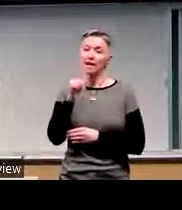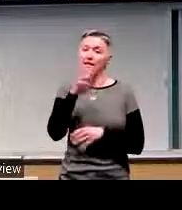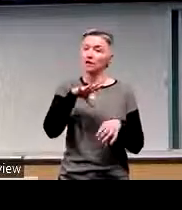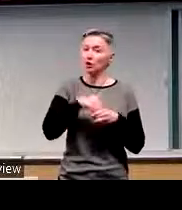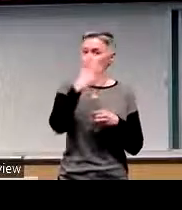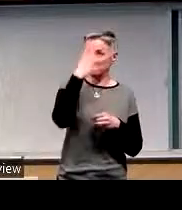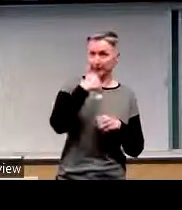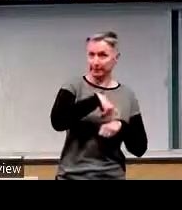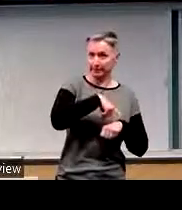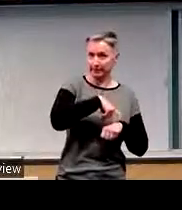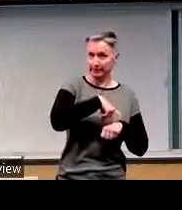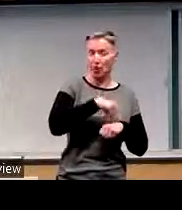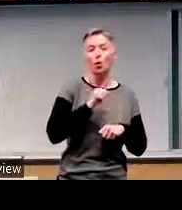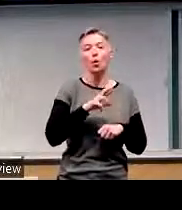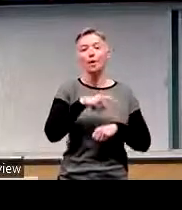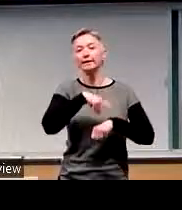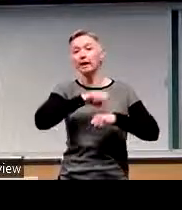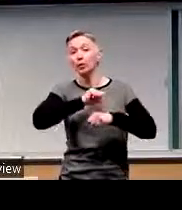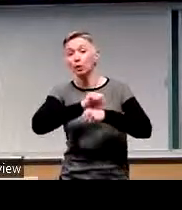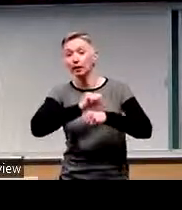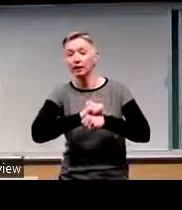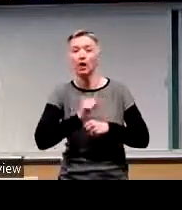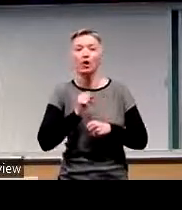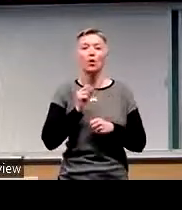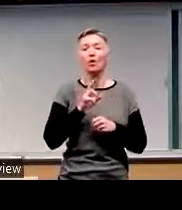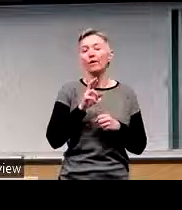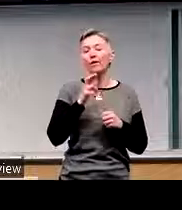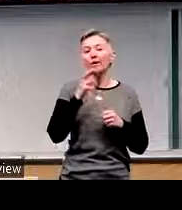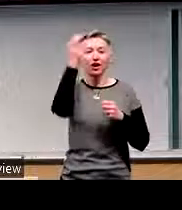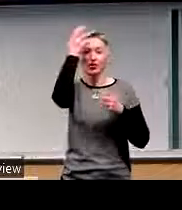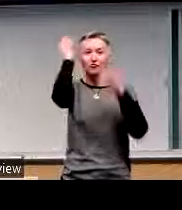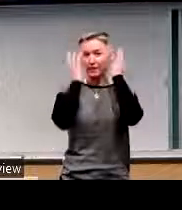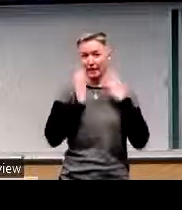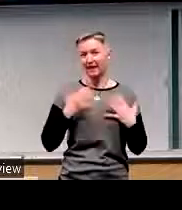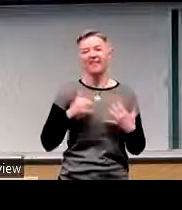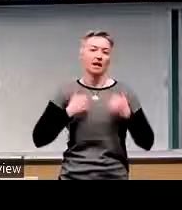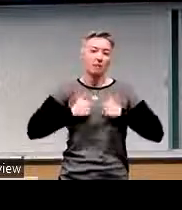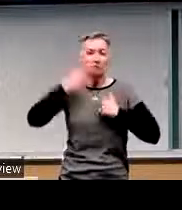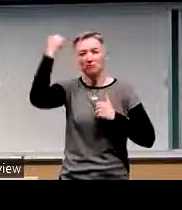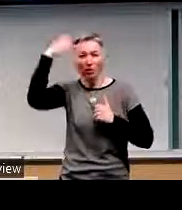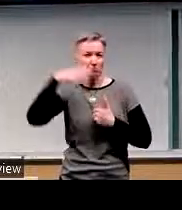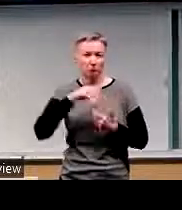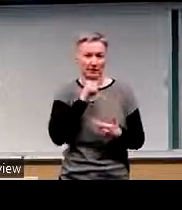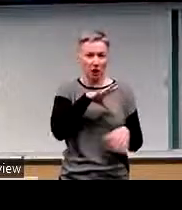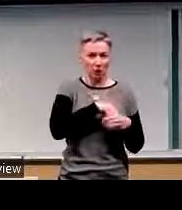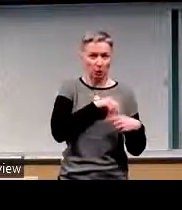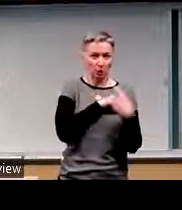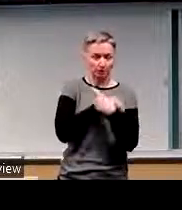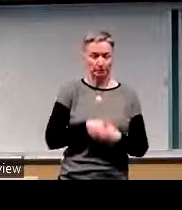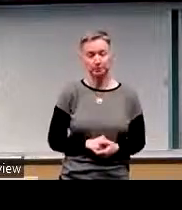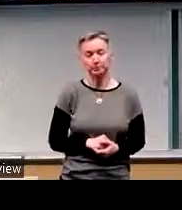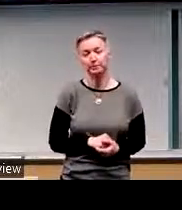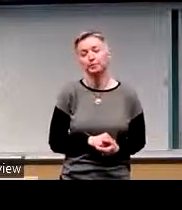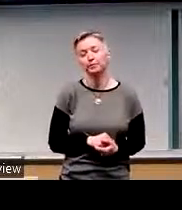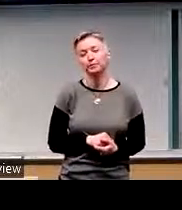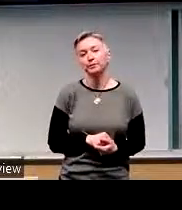asleep, working, or grooming, which is something like bathing or something like that. So